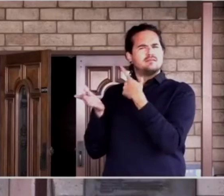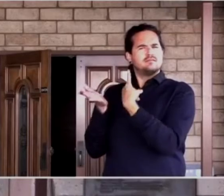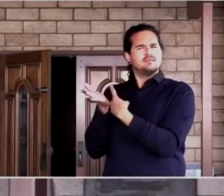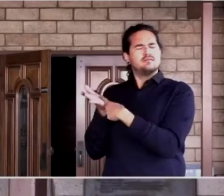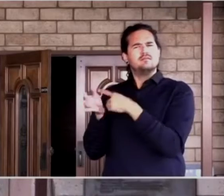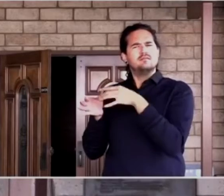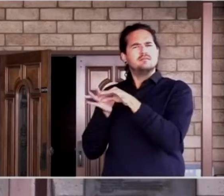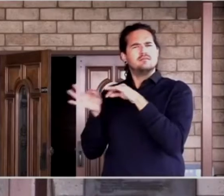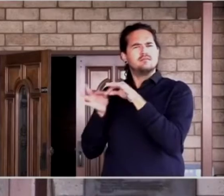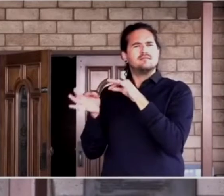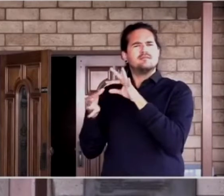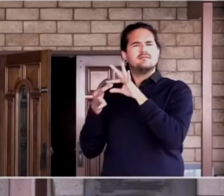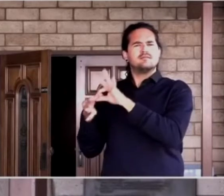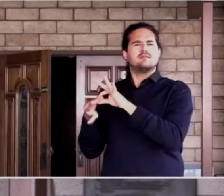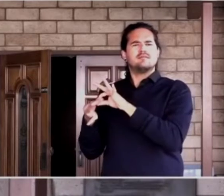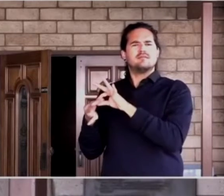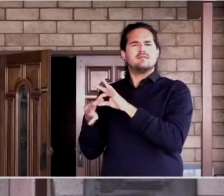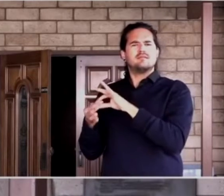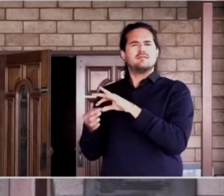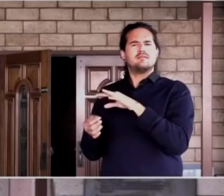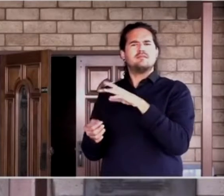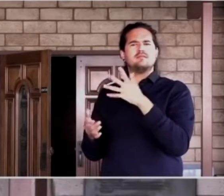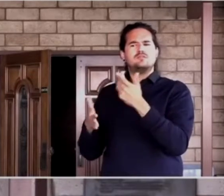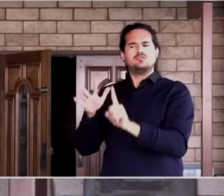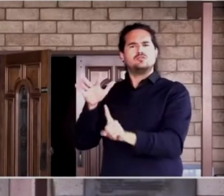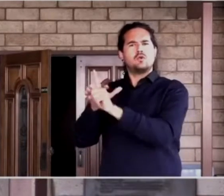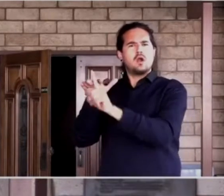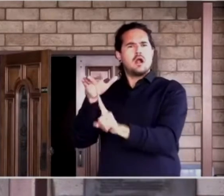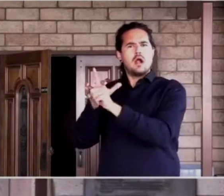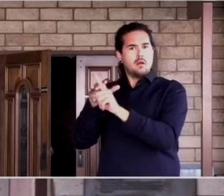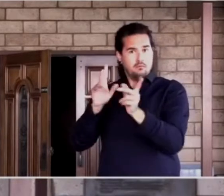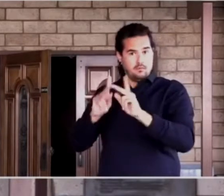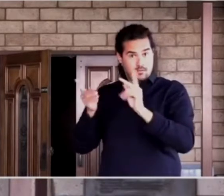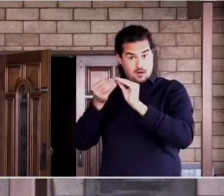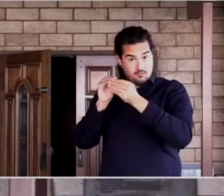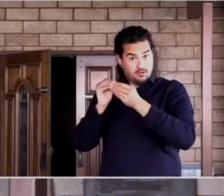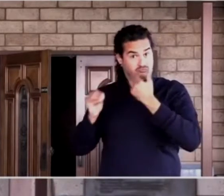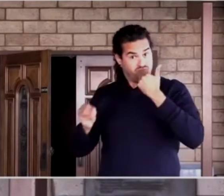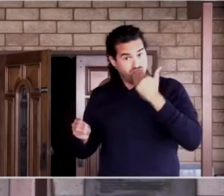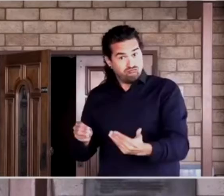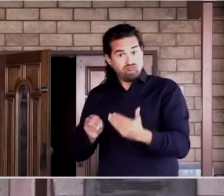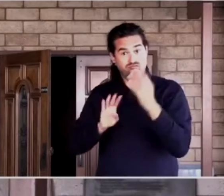turnout at these vaccination sites, what you're seeing in terms of turnout and no-shows?